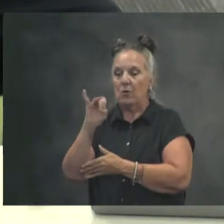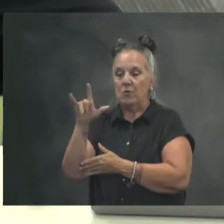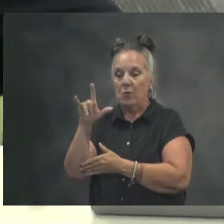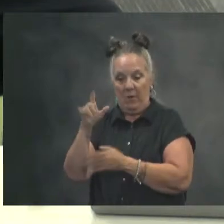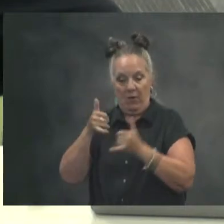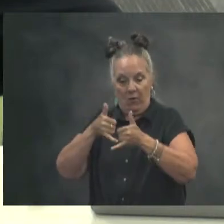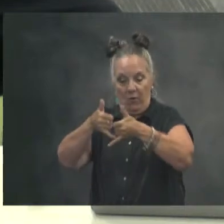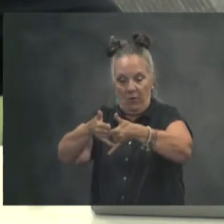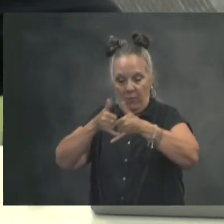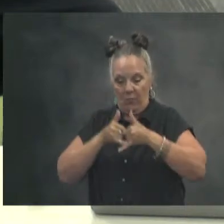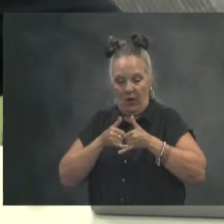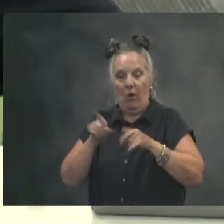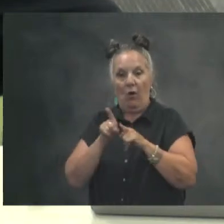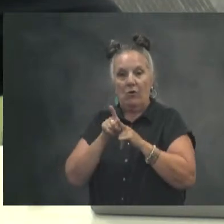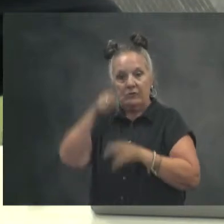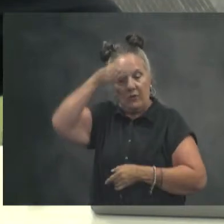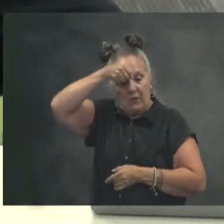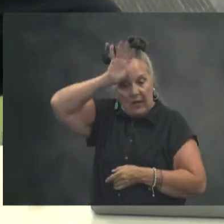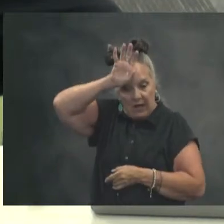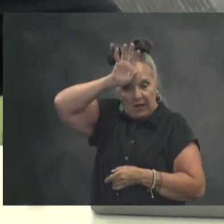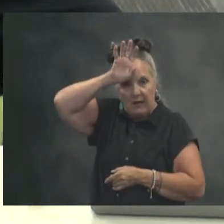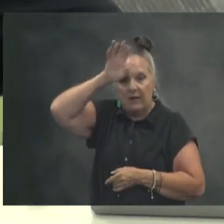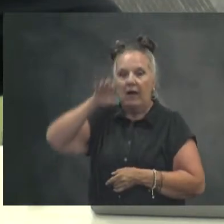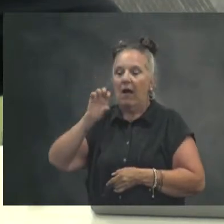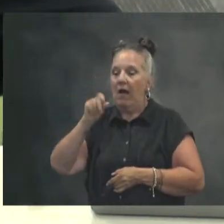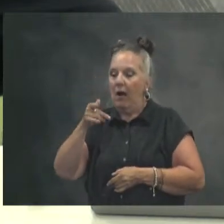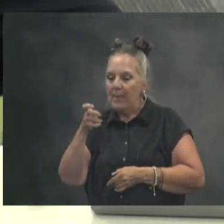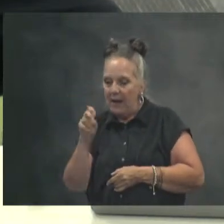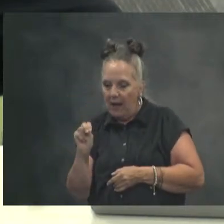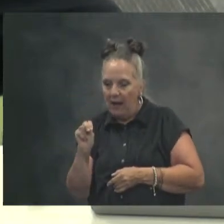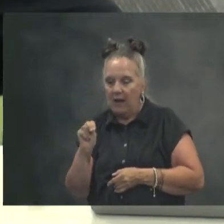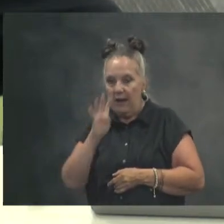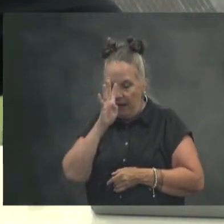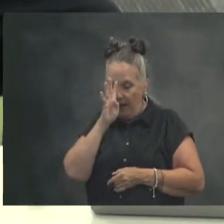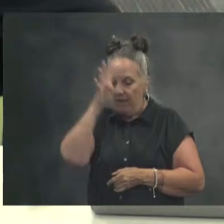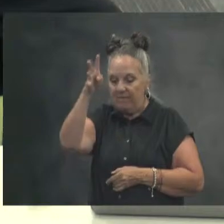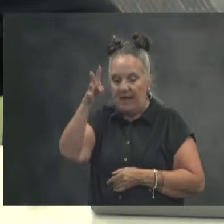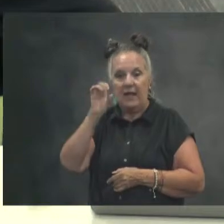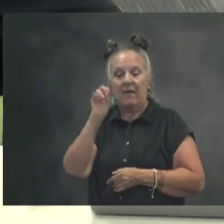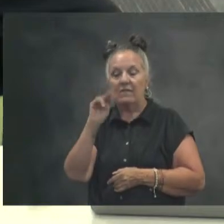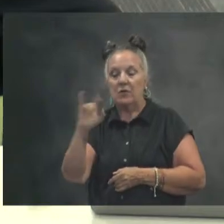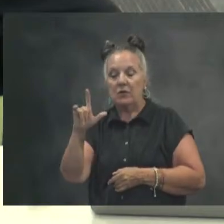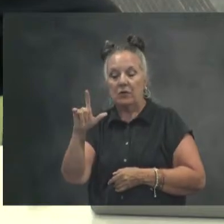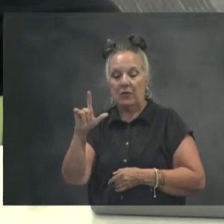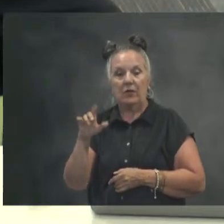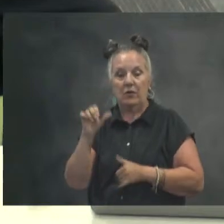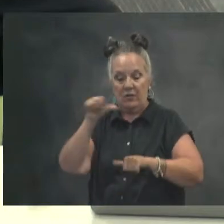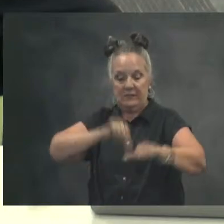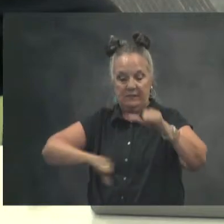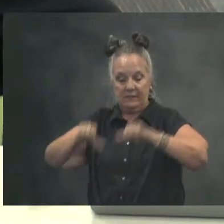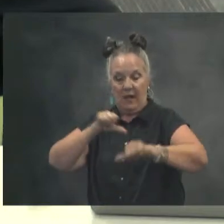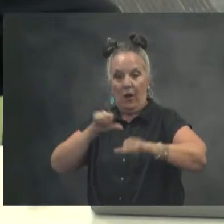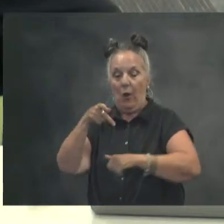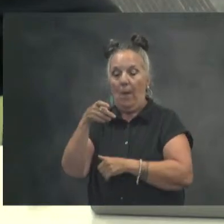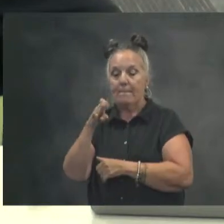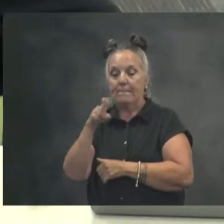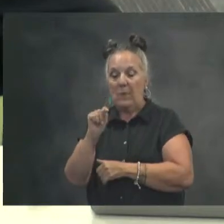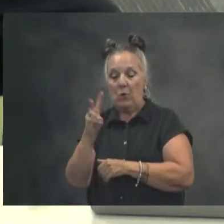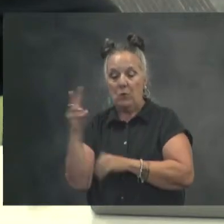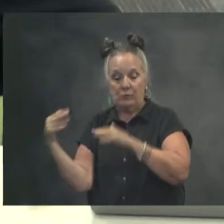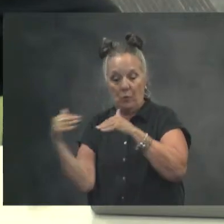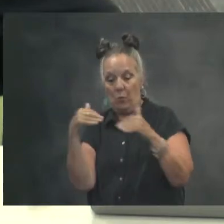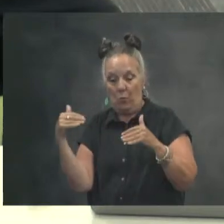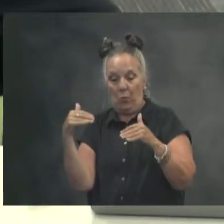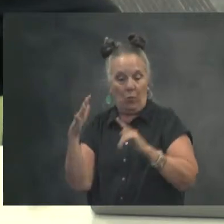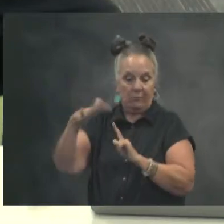want to talk about Einstein, Oppenheimer, Teller, the advent of nuclear science and U.S. post-war dominance as a superpower.